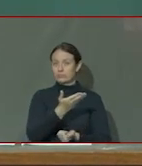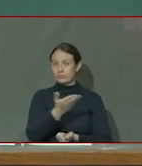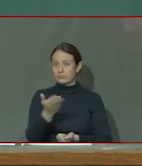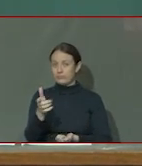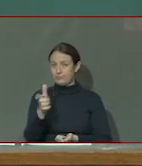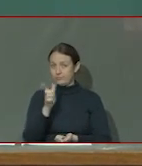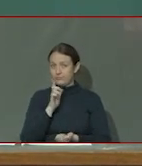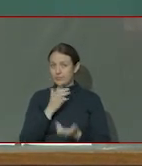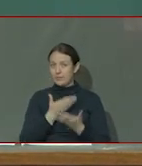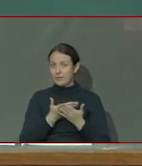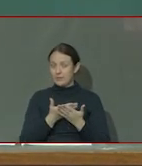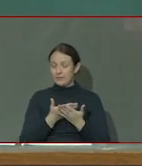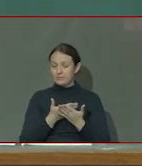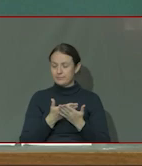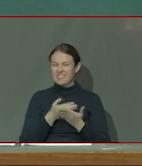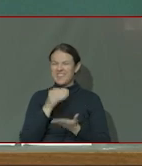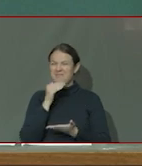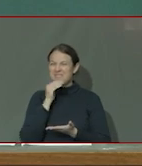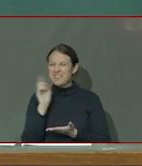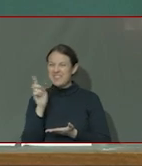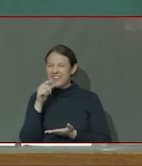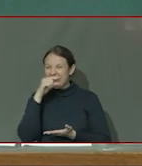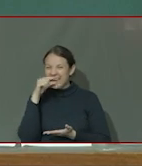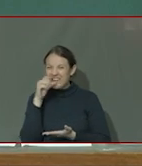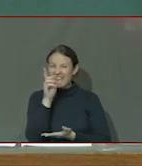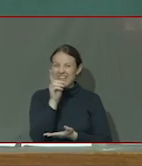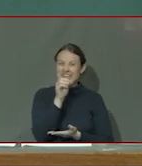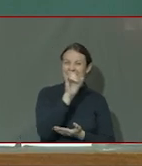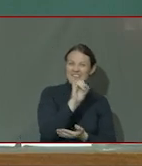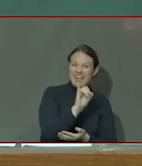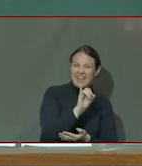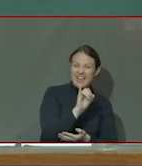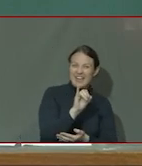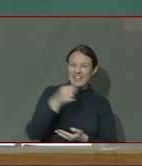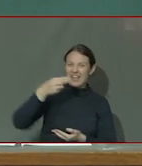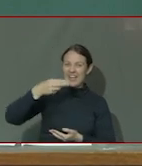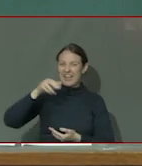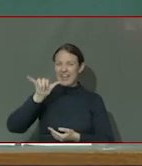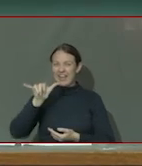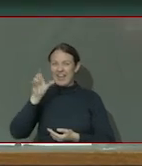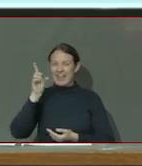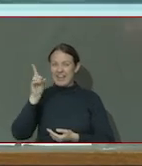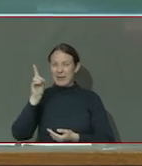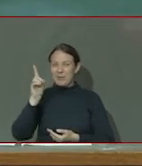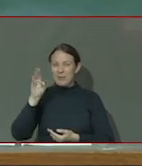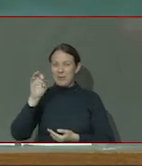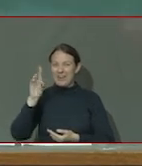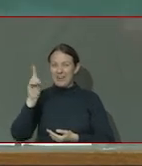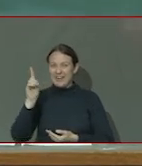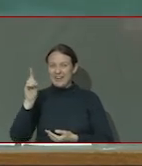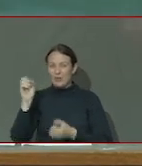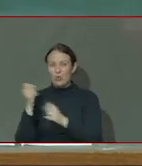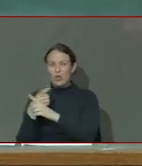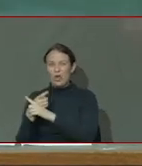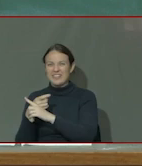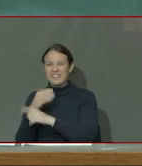us, what do we mean by a dihybrid cross? Quickly think about